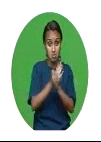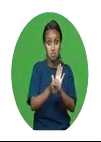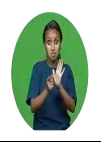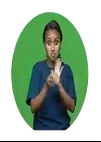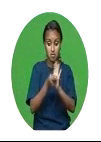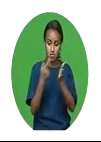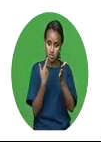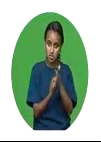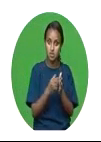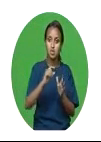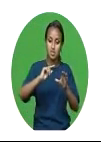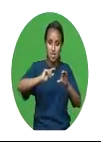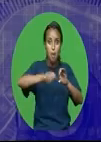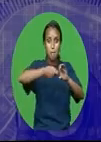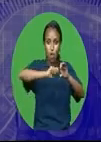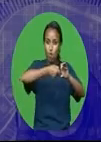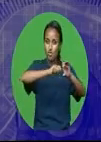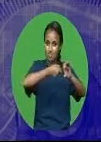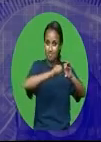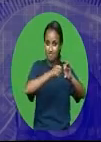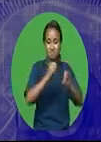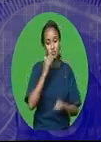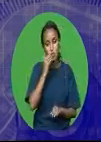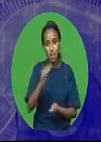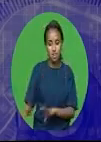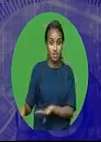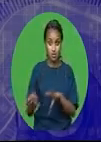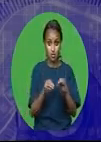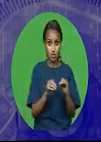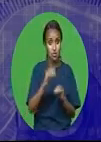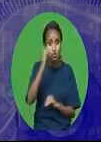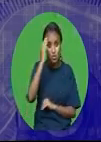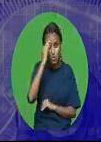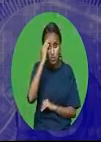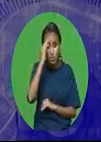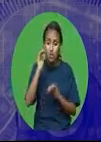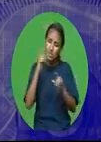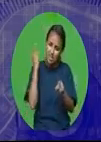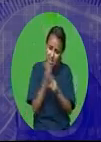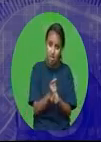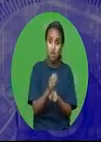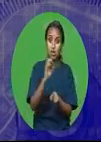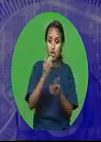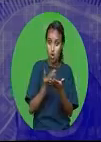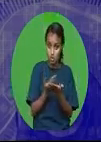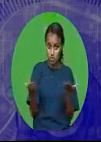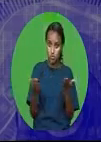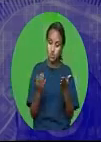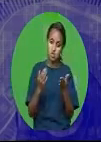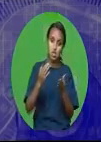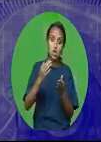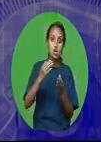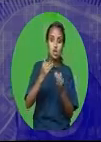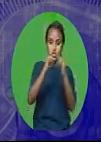is screw thread. Well, students, do you know how real objects with the shape of a cube